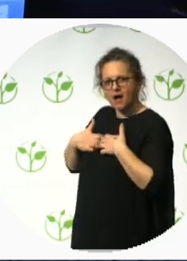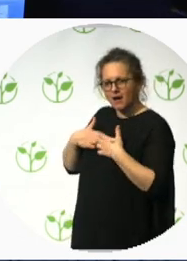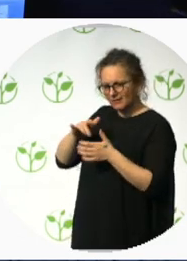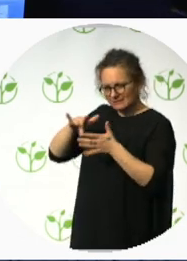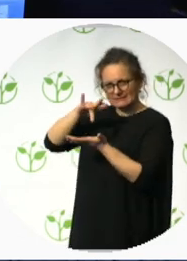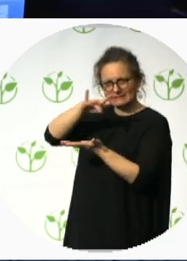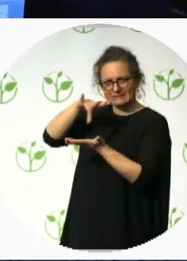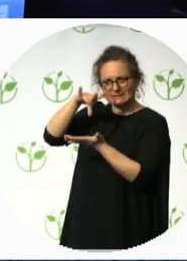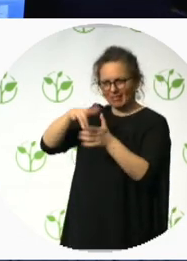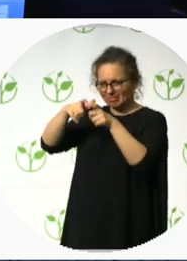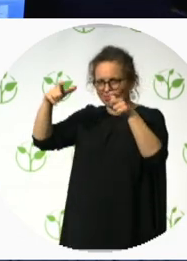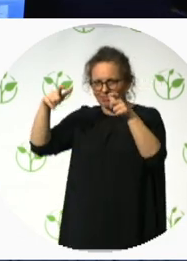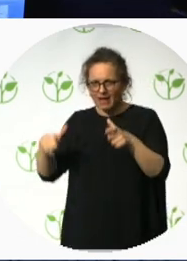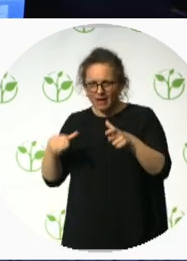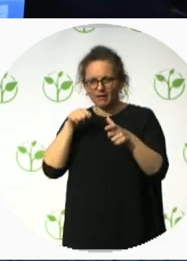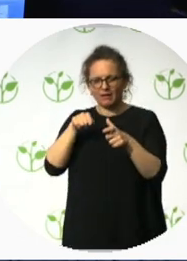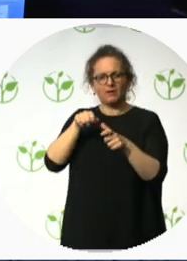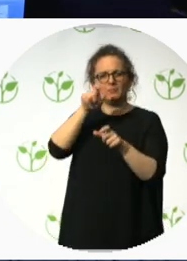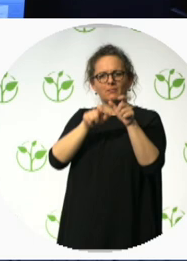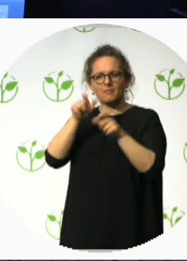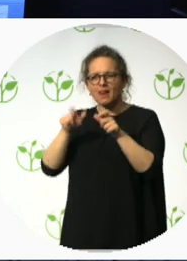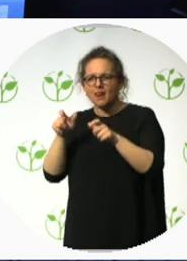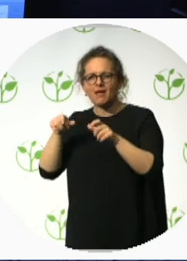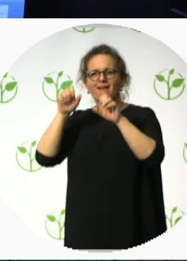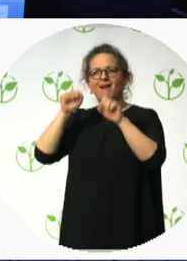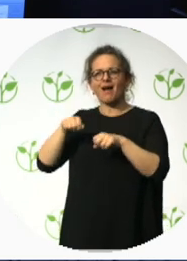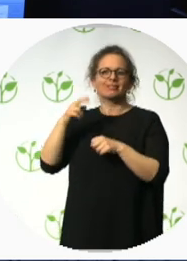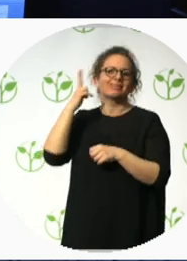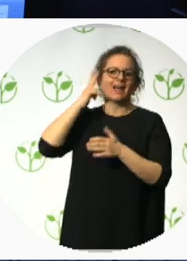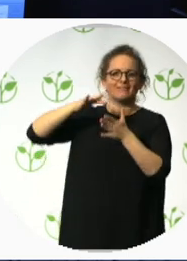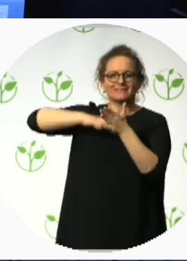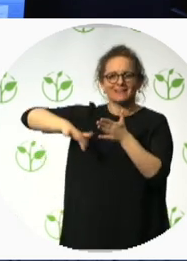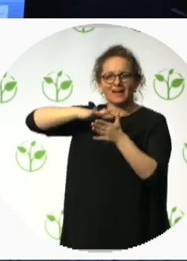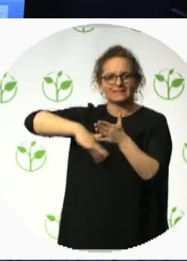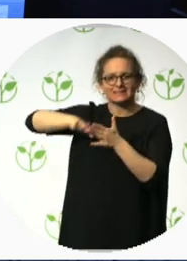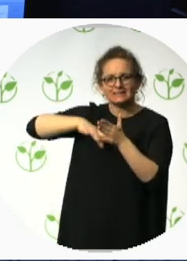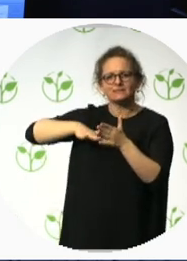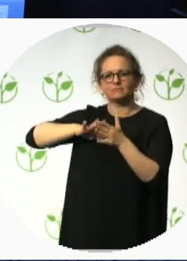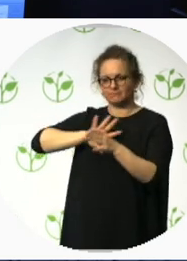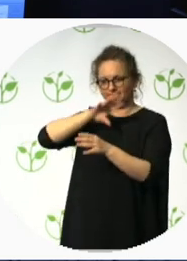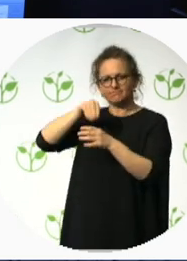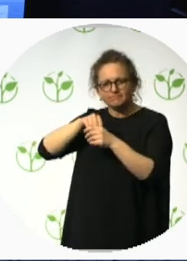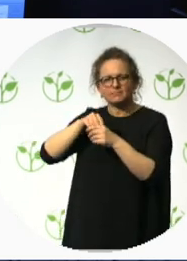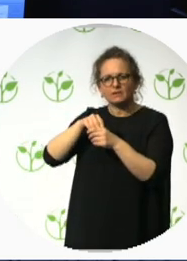We hope to replicate your model in South America. How can we do it with you?